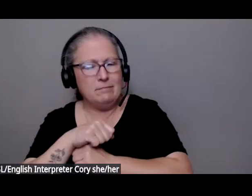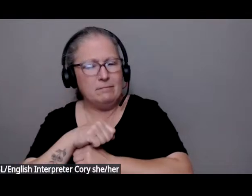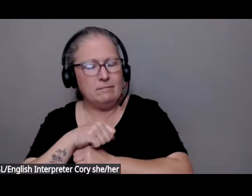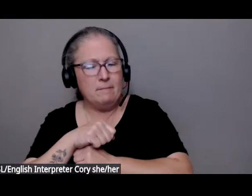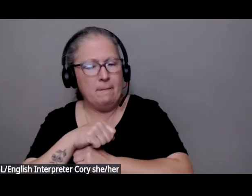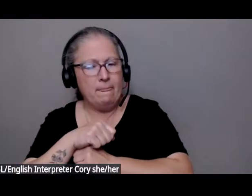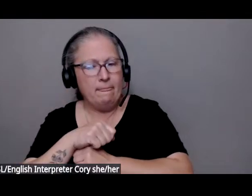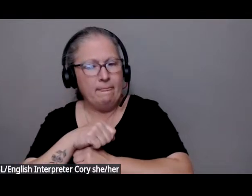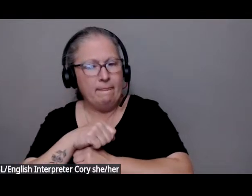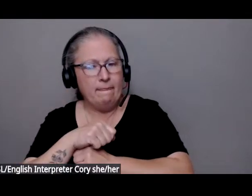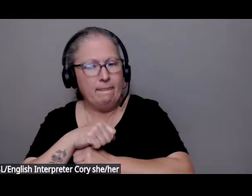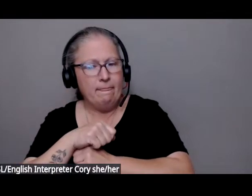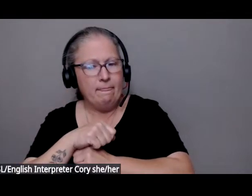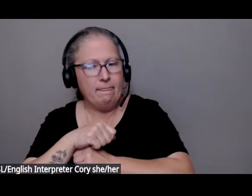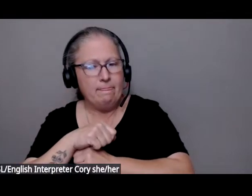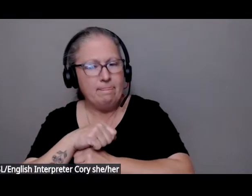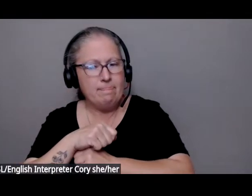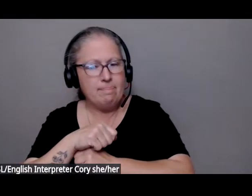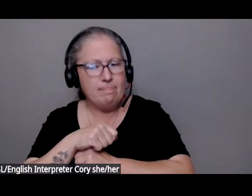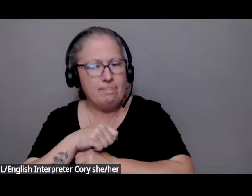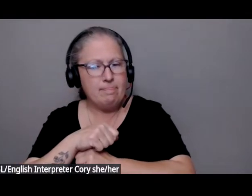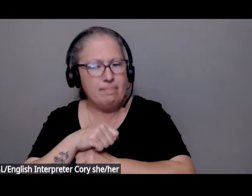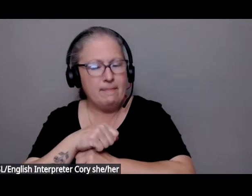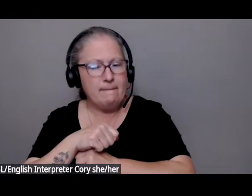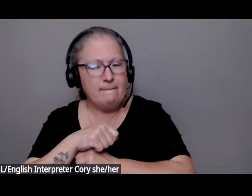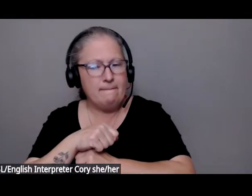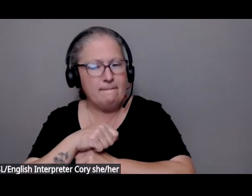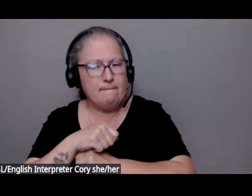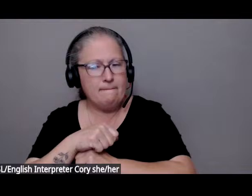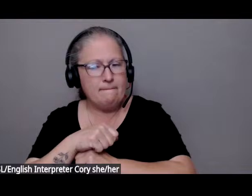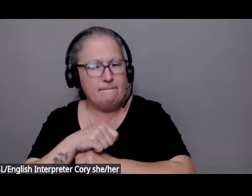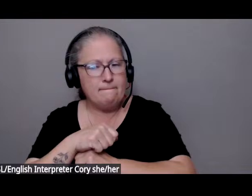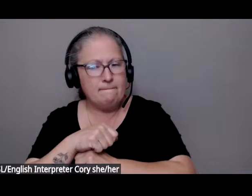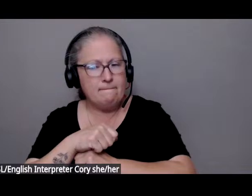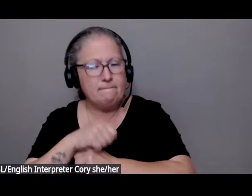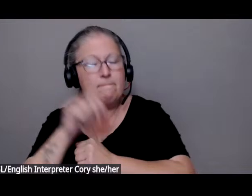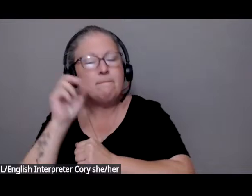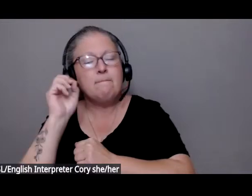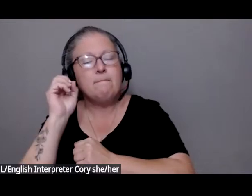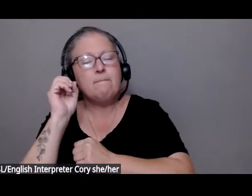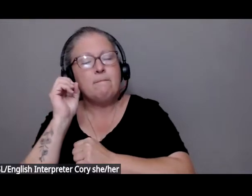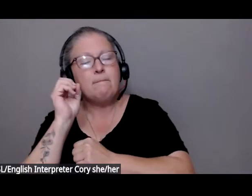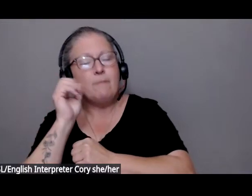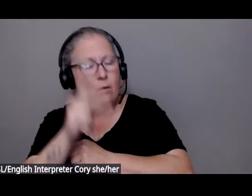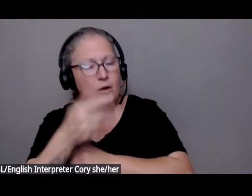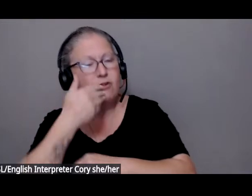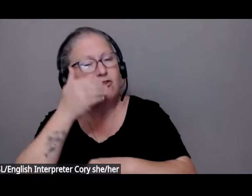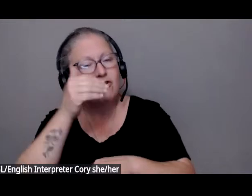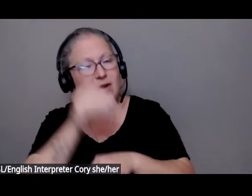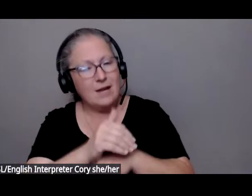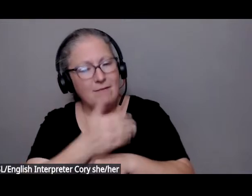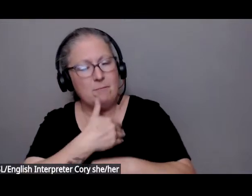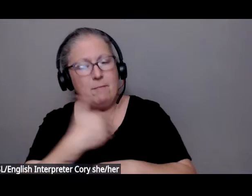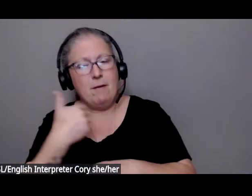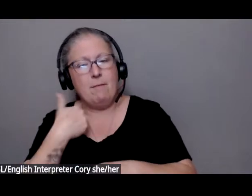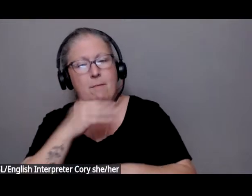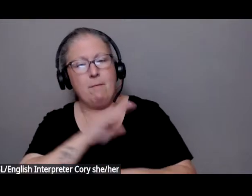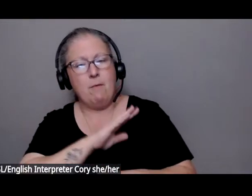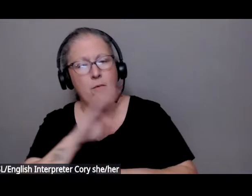Press the button. There you go. There you go. Okay. Good evening, members of the